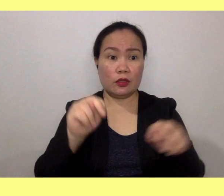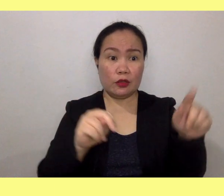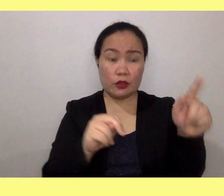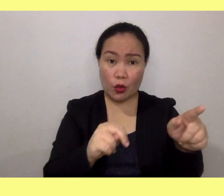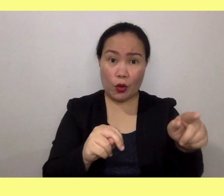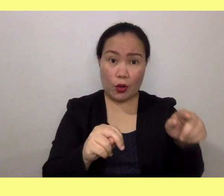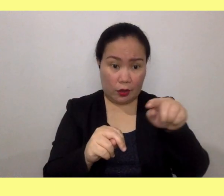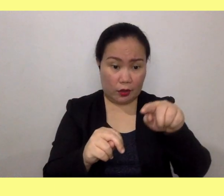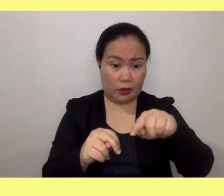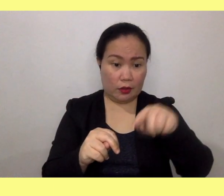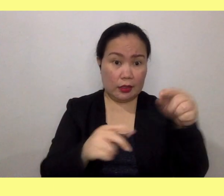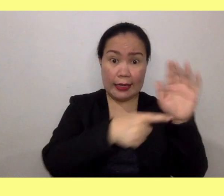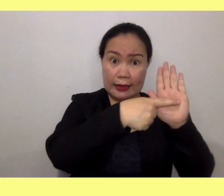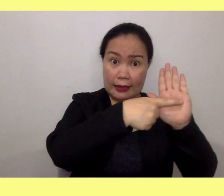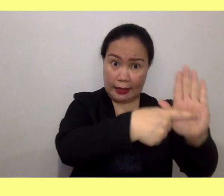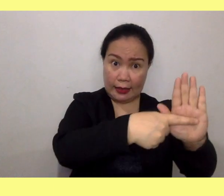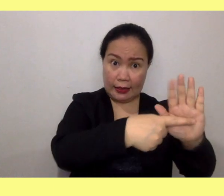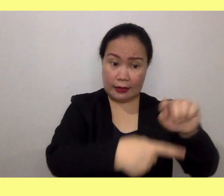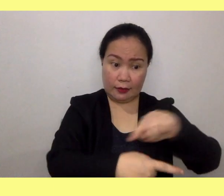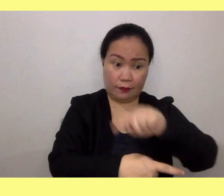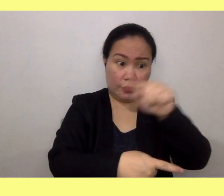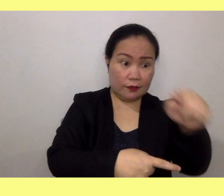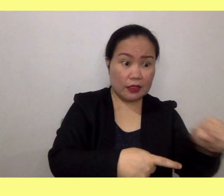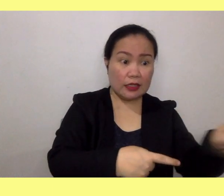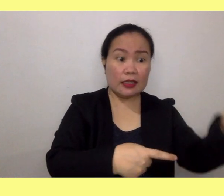up to 20.